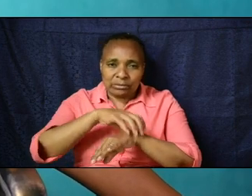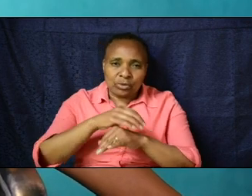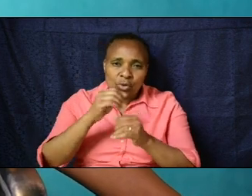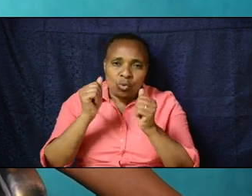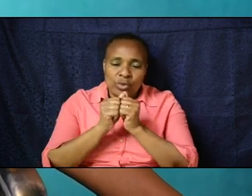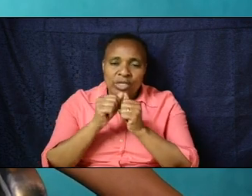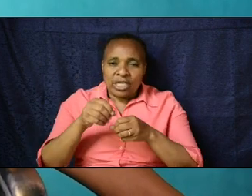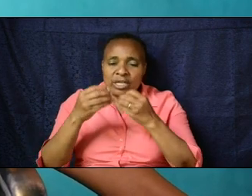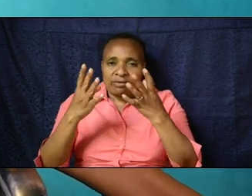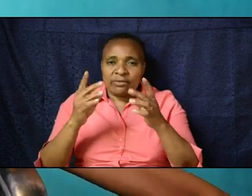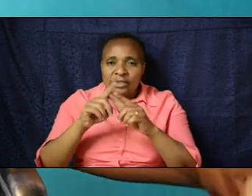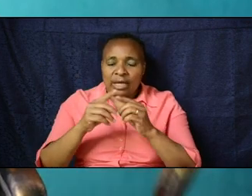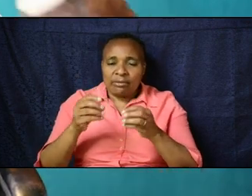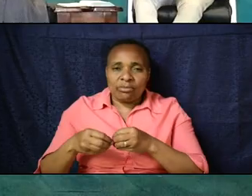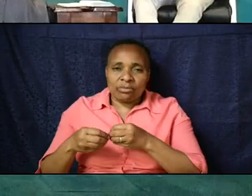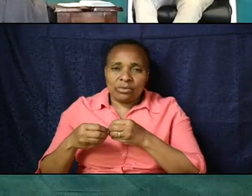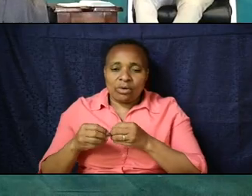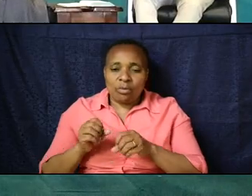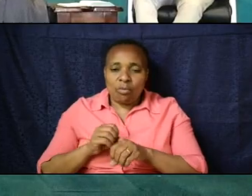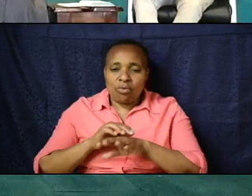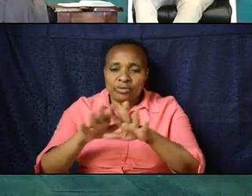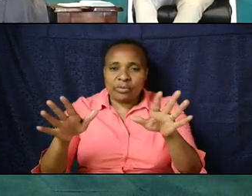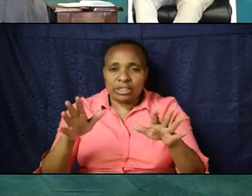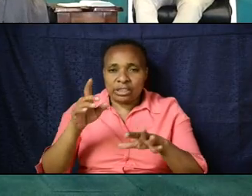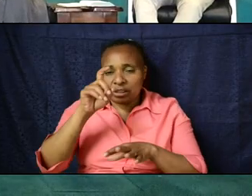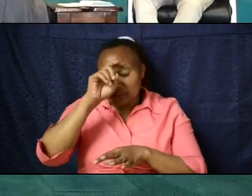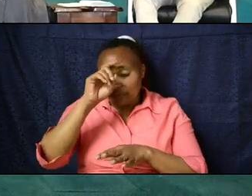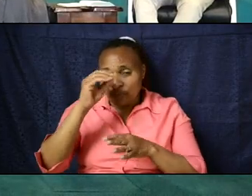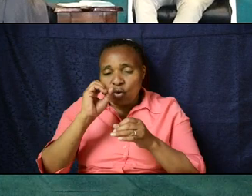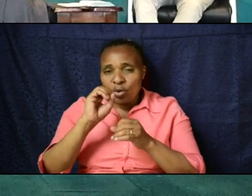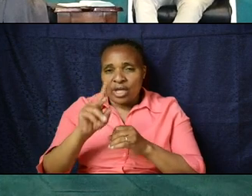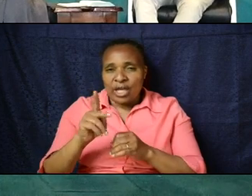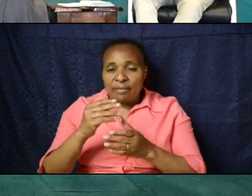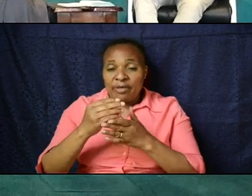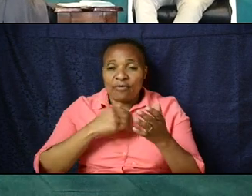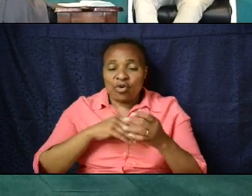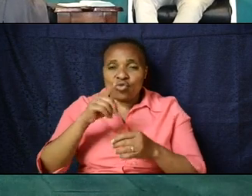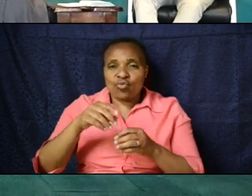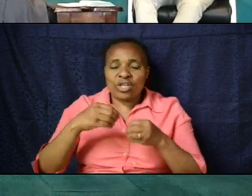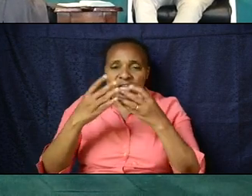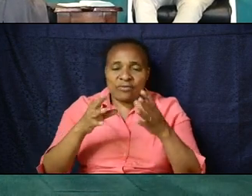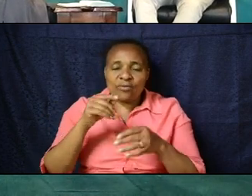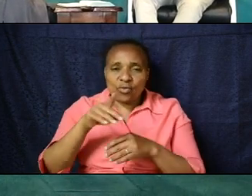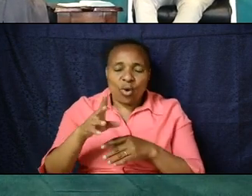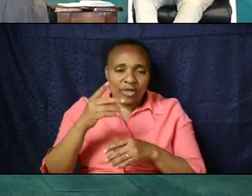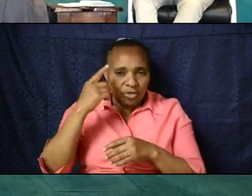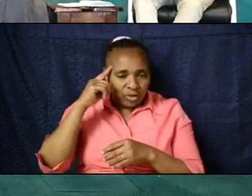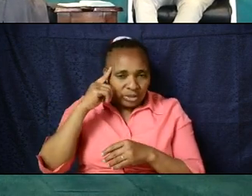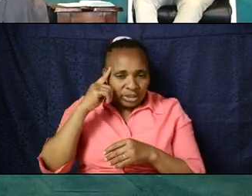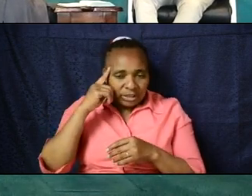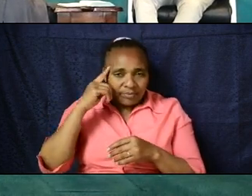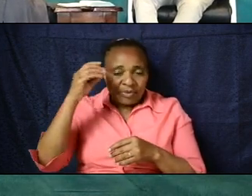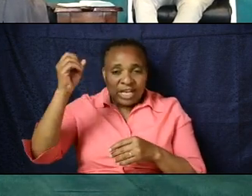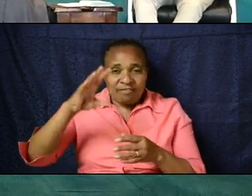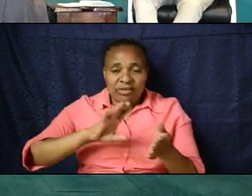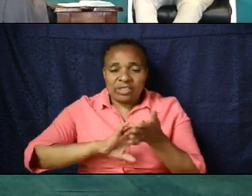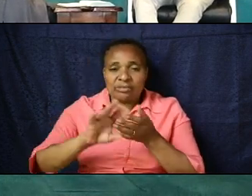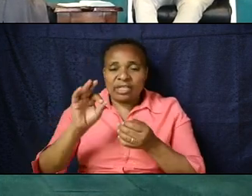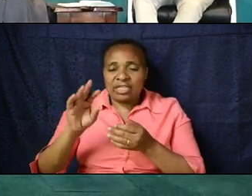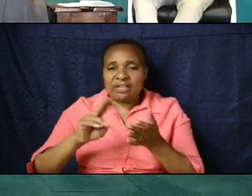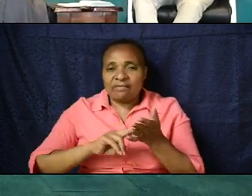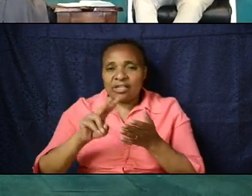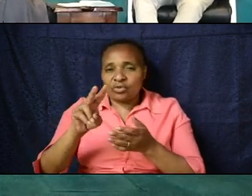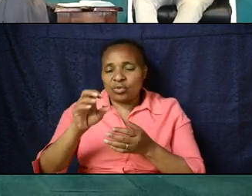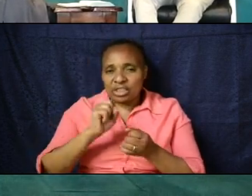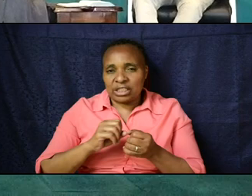Egypt. Okay. Before you give us your insight into that, I can just read through Revelation chapter 3, verse 20, and then